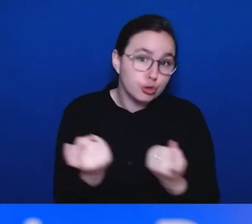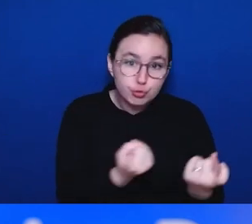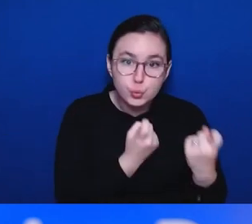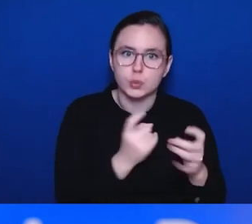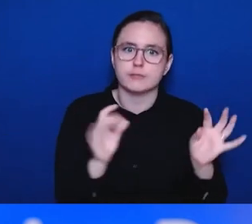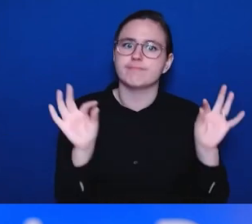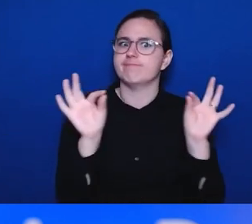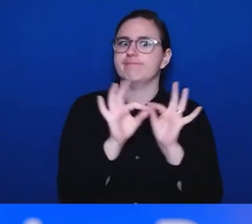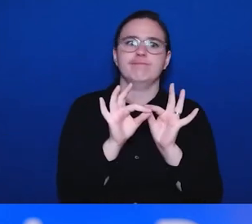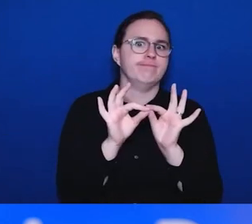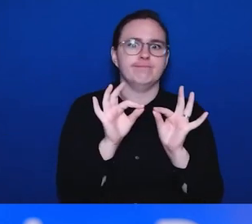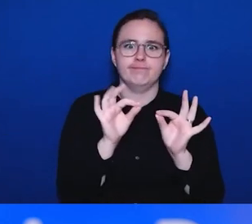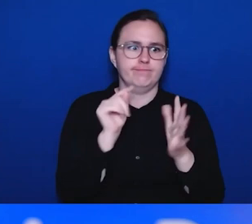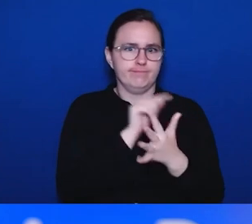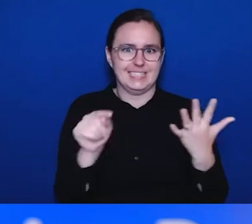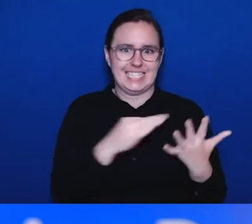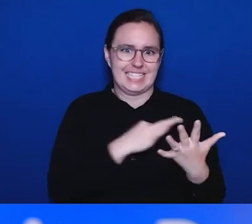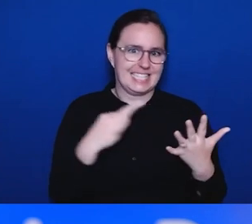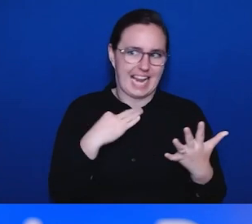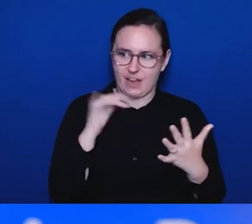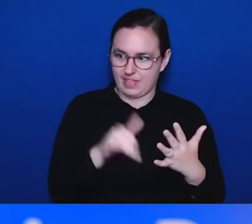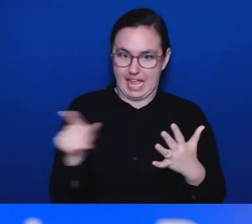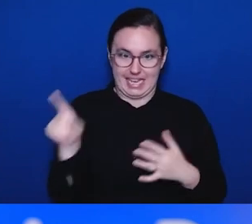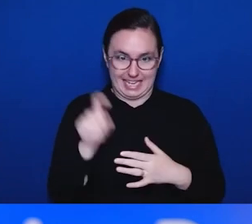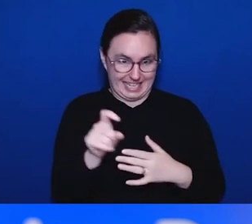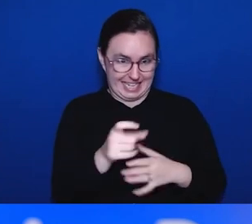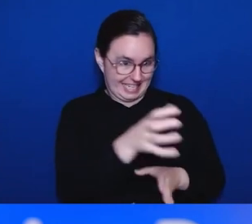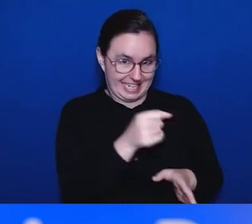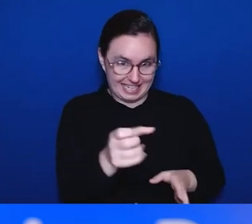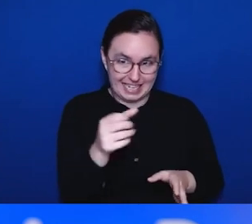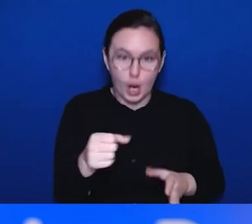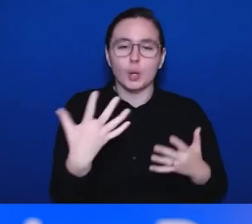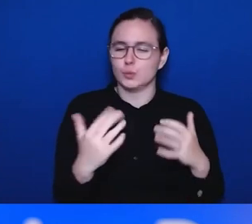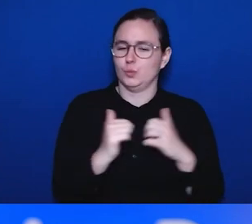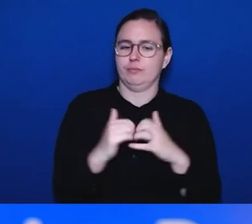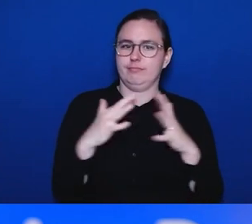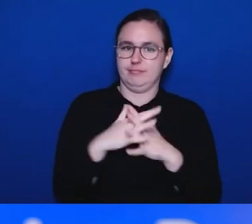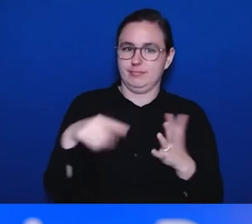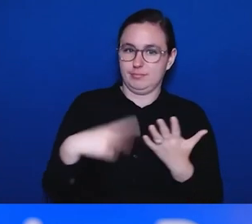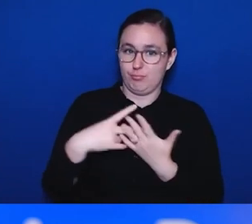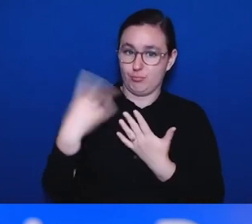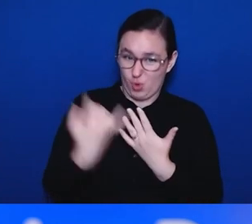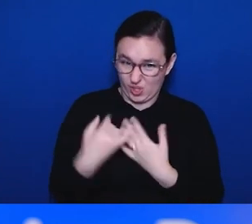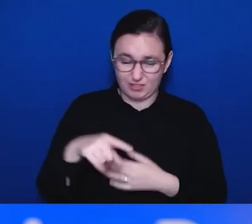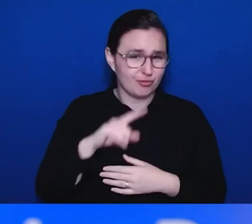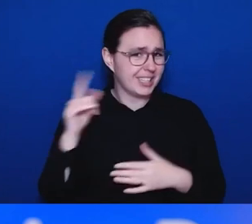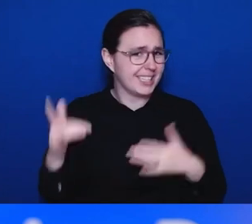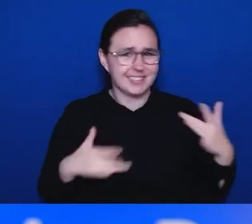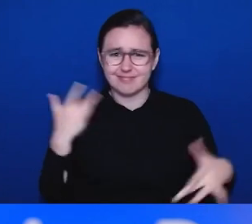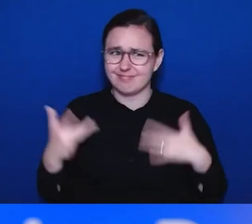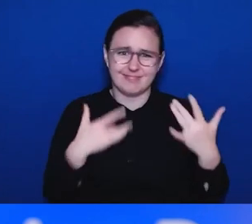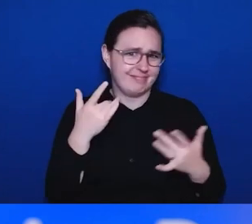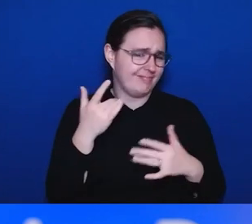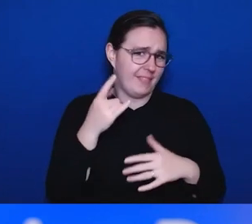key expert personnel that will assist in developing the curriculum, setting up a project office for the new medical school,